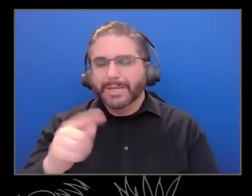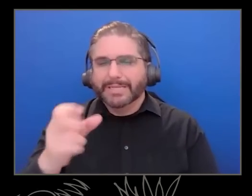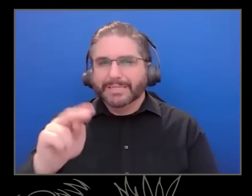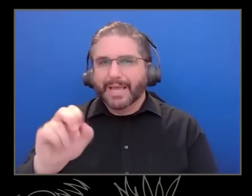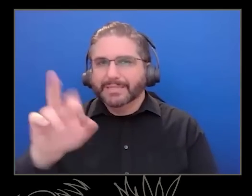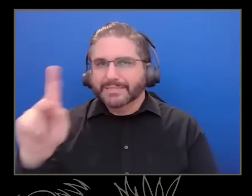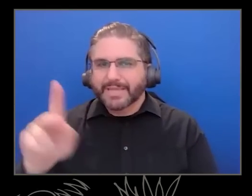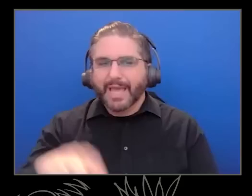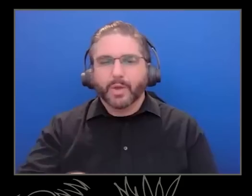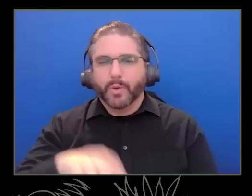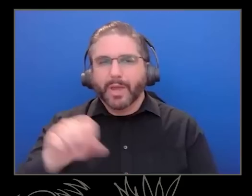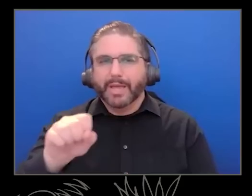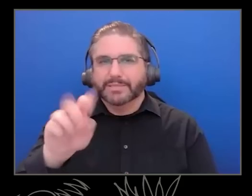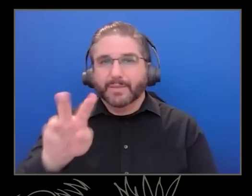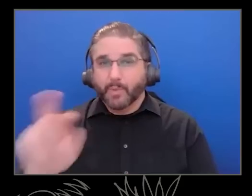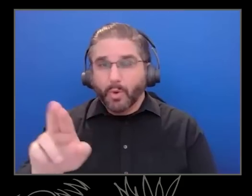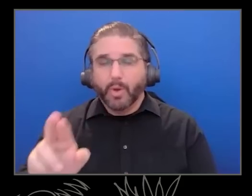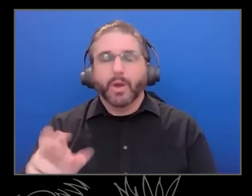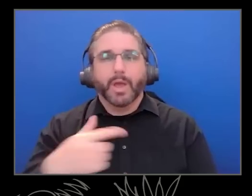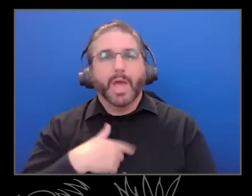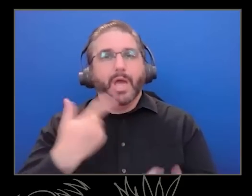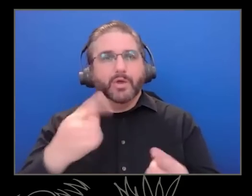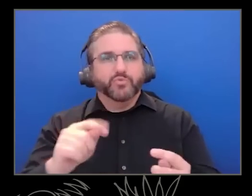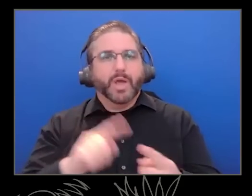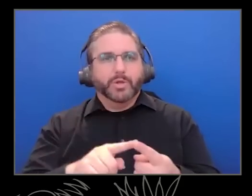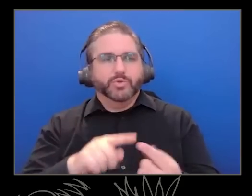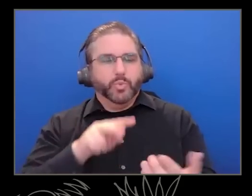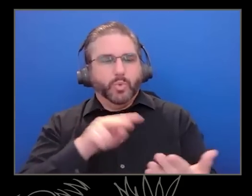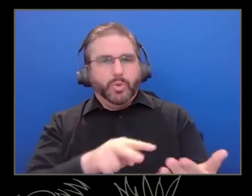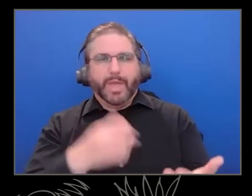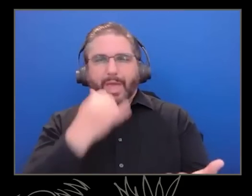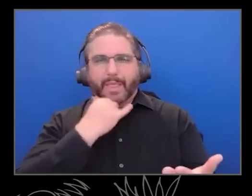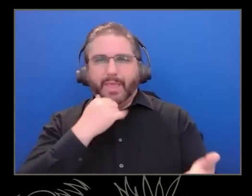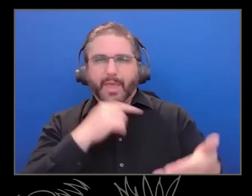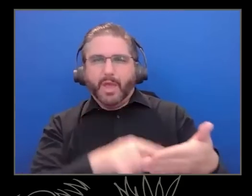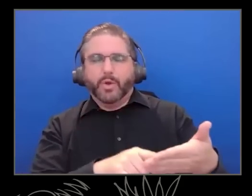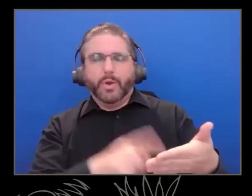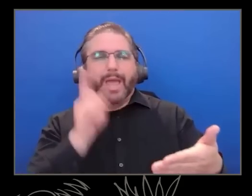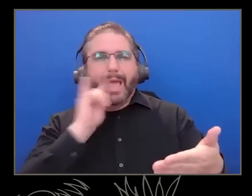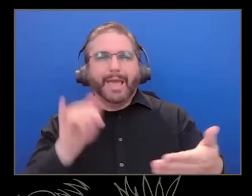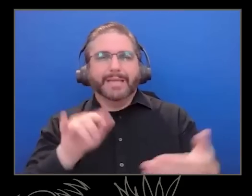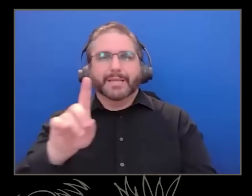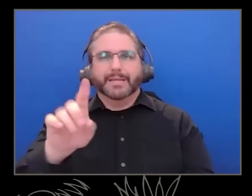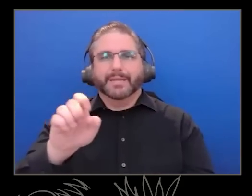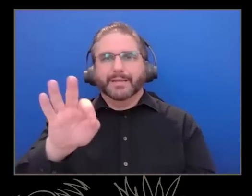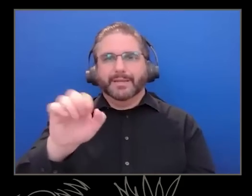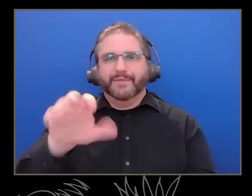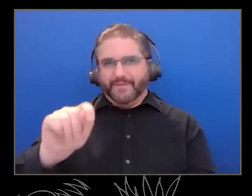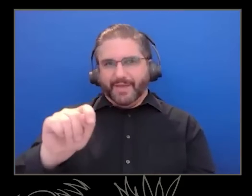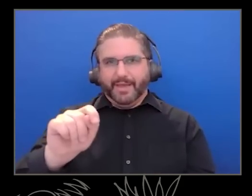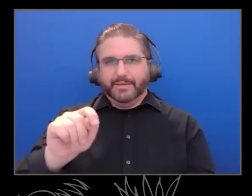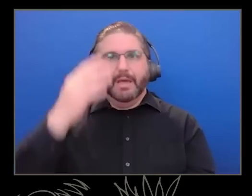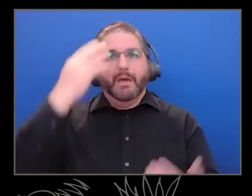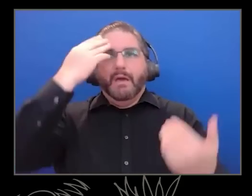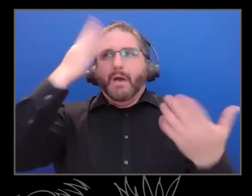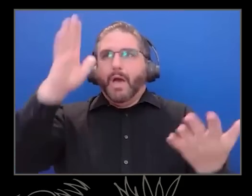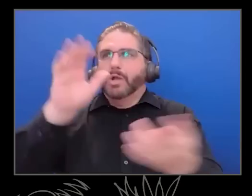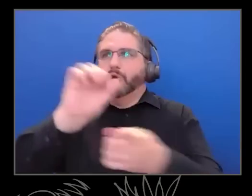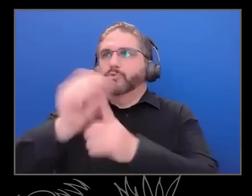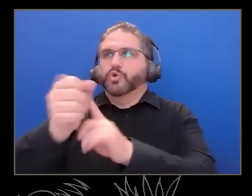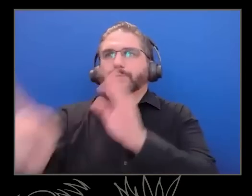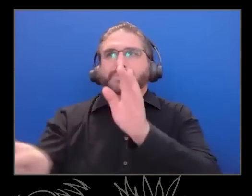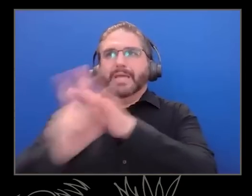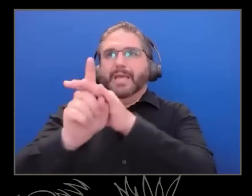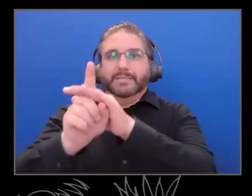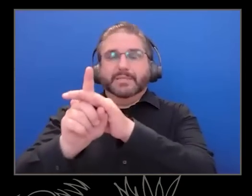use SWR is effectively treat the error as a defect, unknown circumstances that bubble up